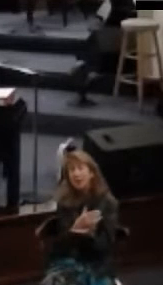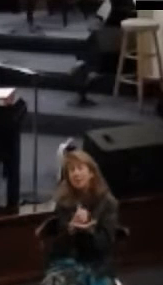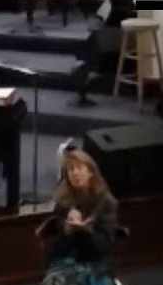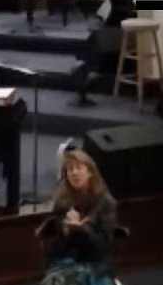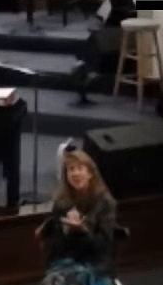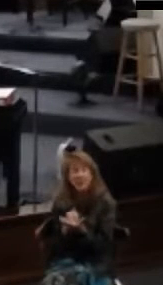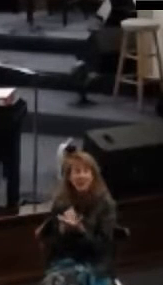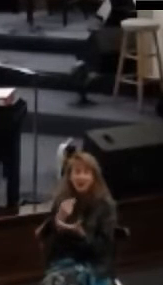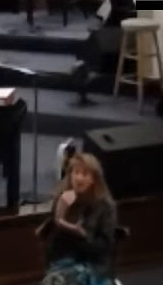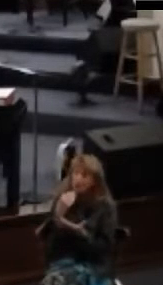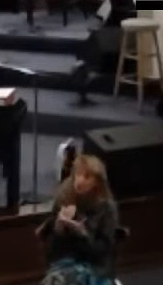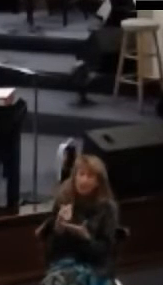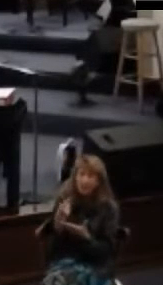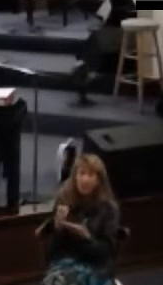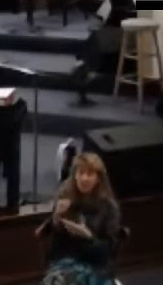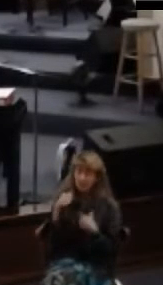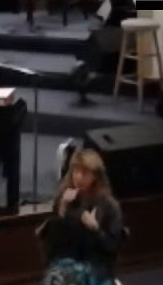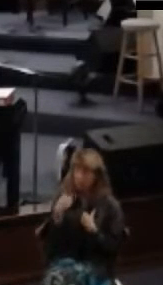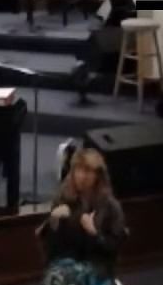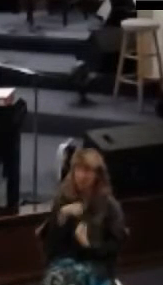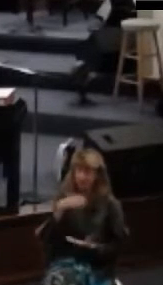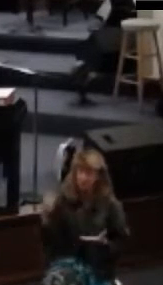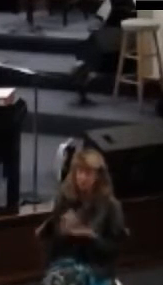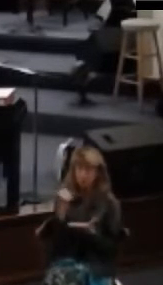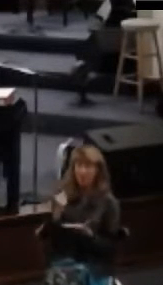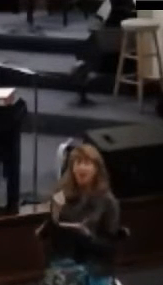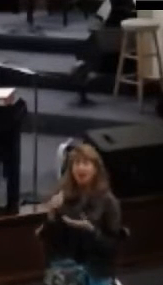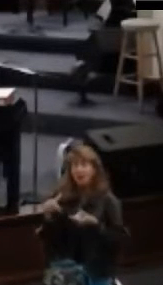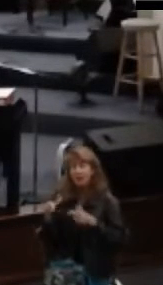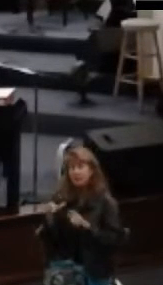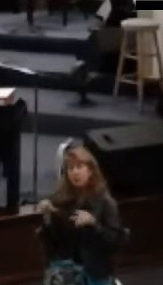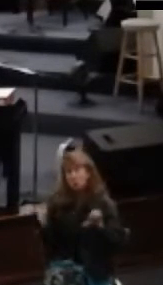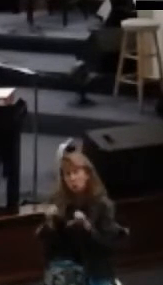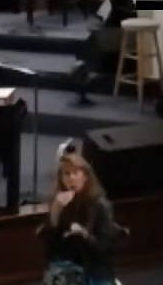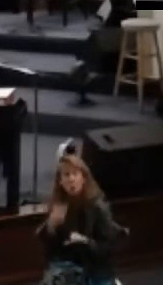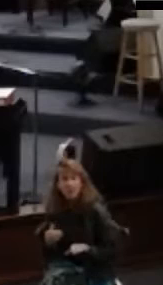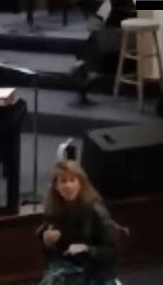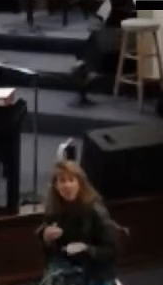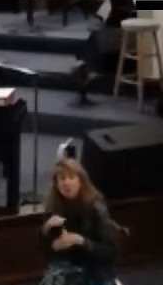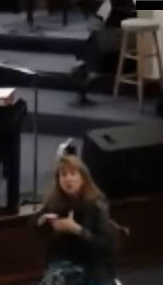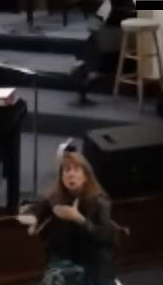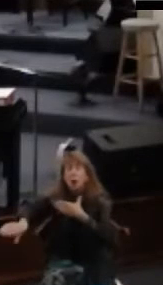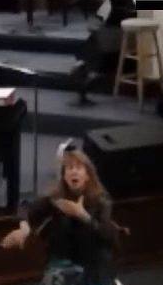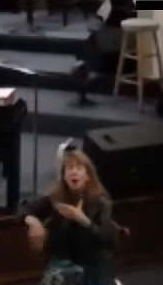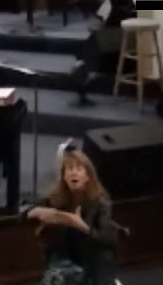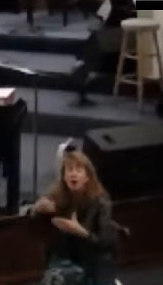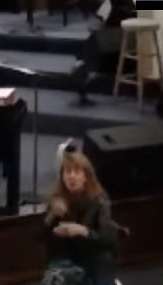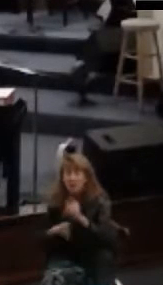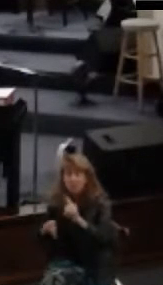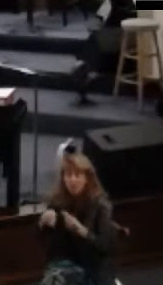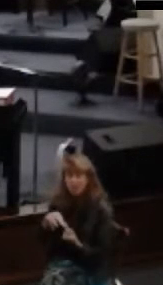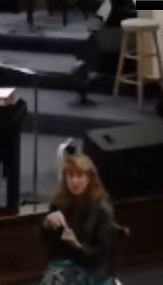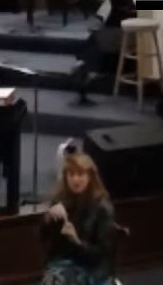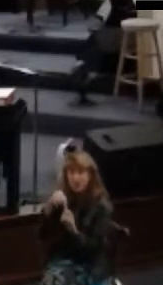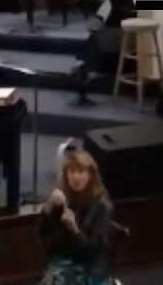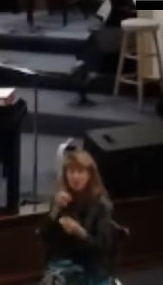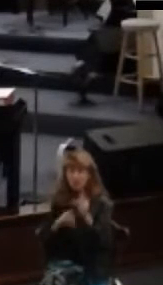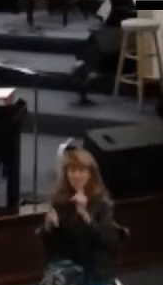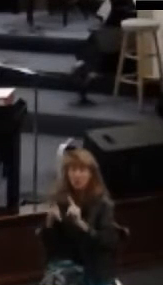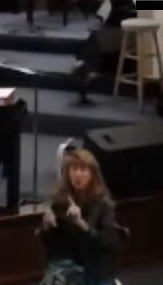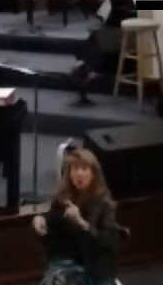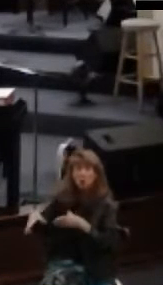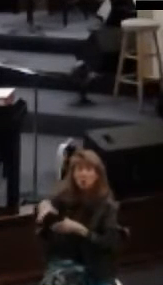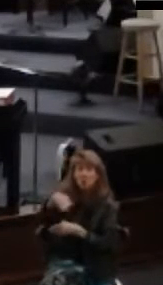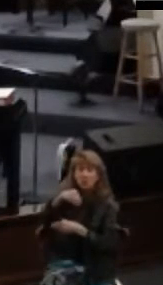up. Therefore, as we have opportunity, let us do good to all people, especially to those who belong to the family